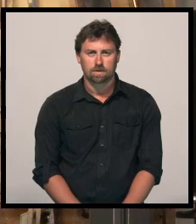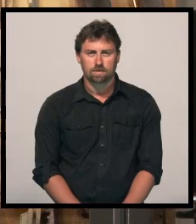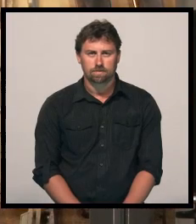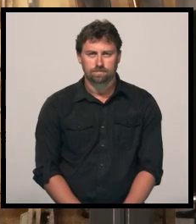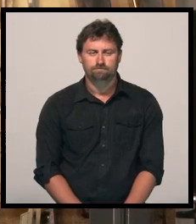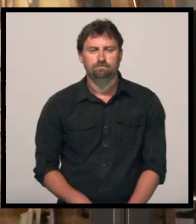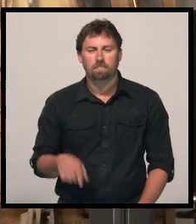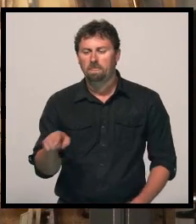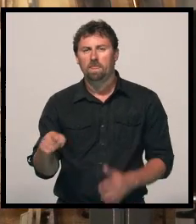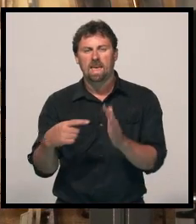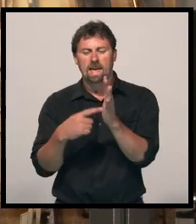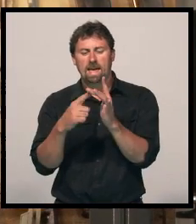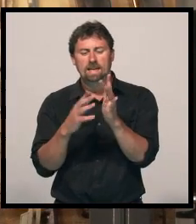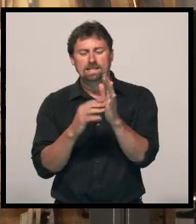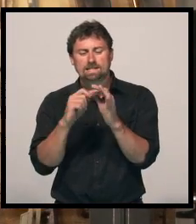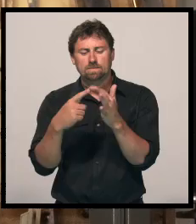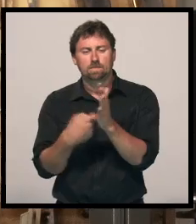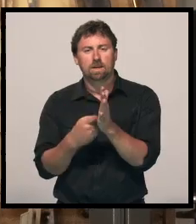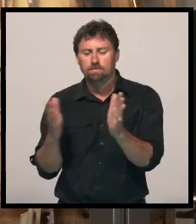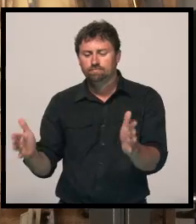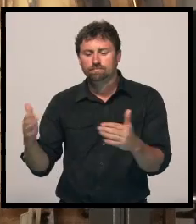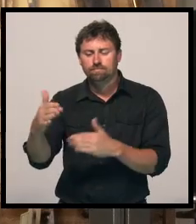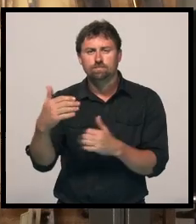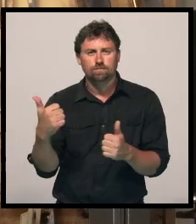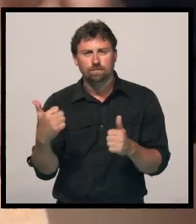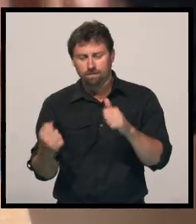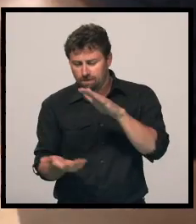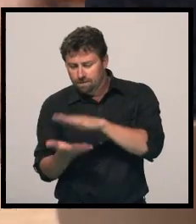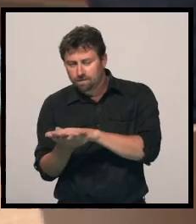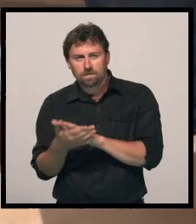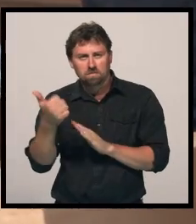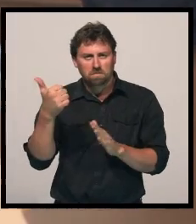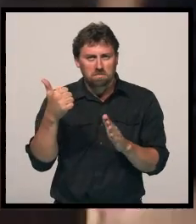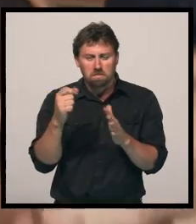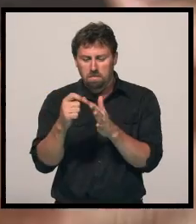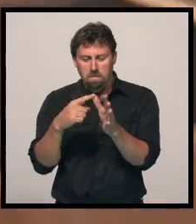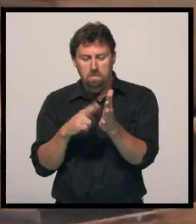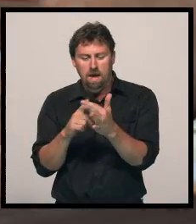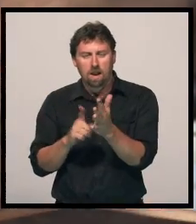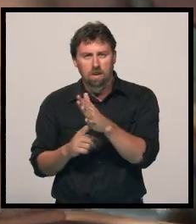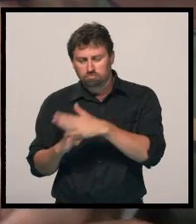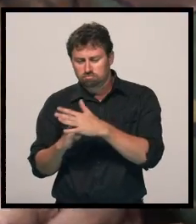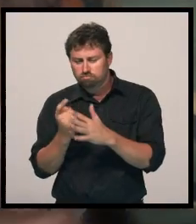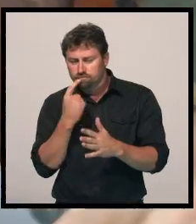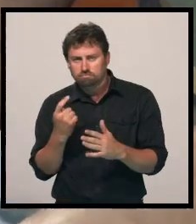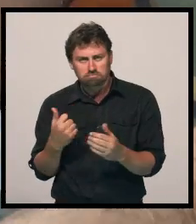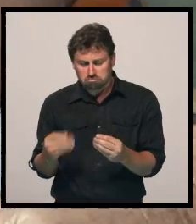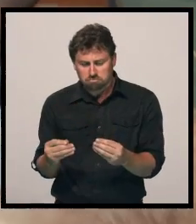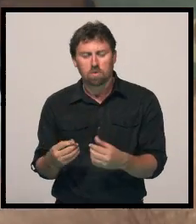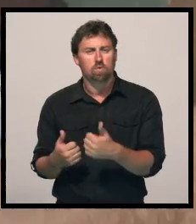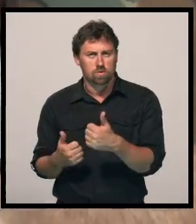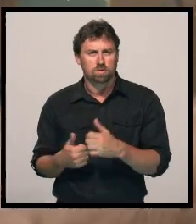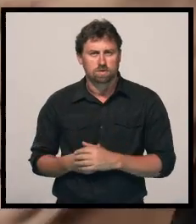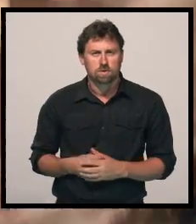Now here's the timber box that we joined up with the panel, and the bottom is nice and tight now. What we've got to do, because a